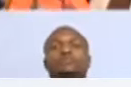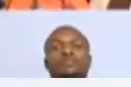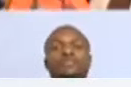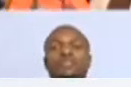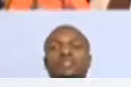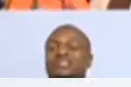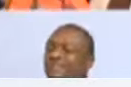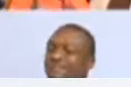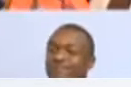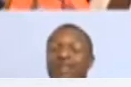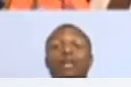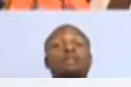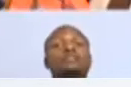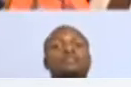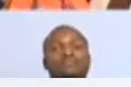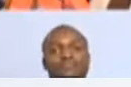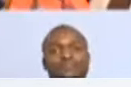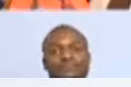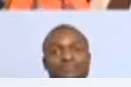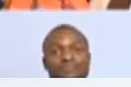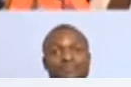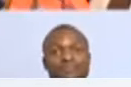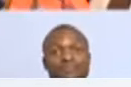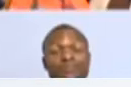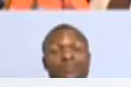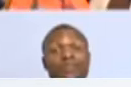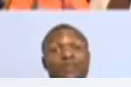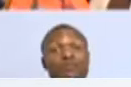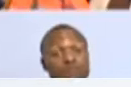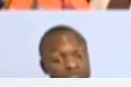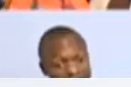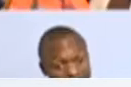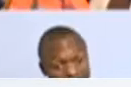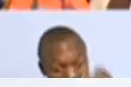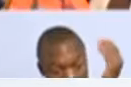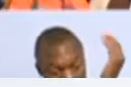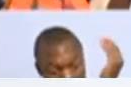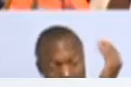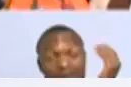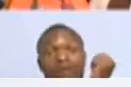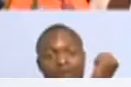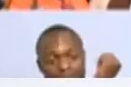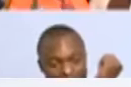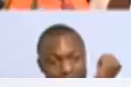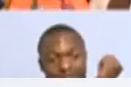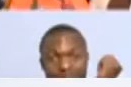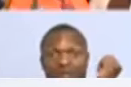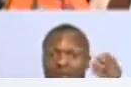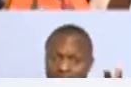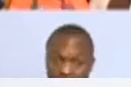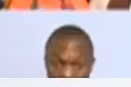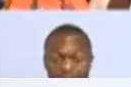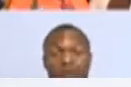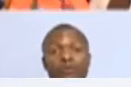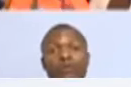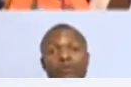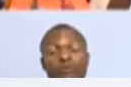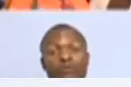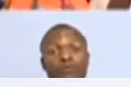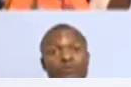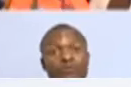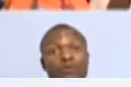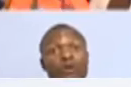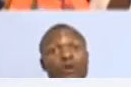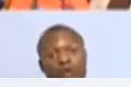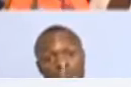equally. Even as we endeavor to develop a country, even as we want to irrigate, even as we want to water